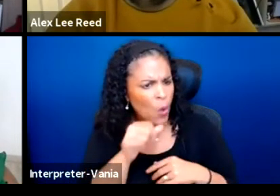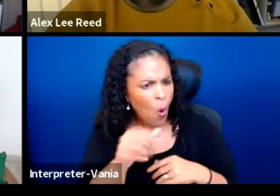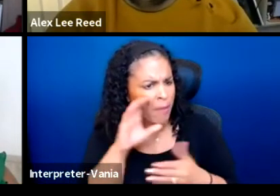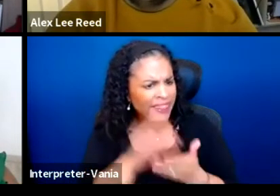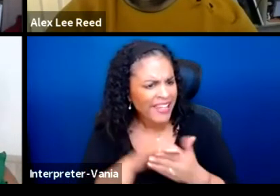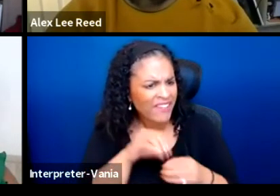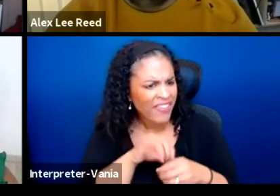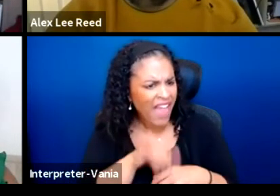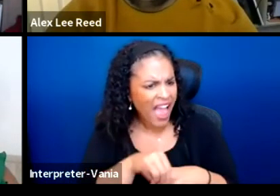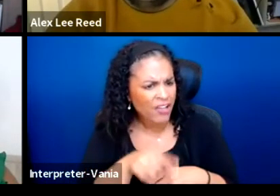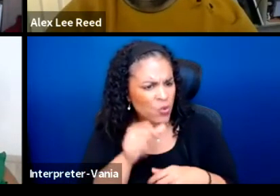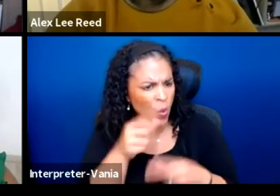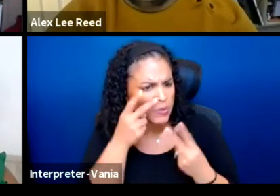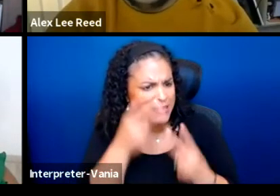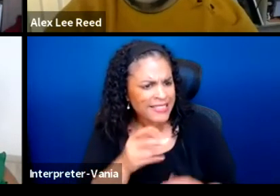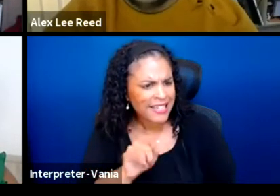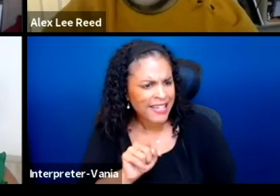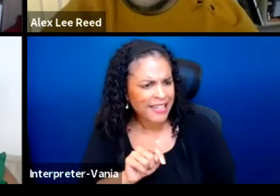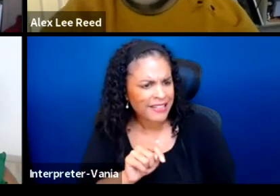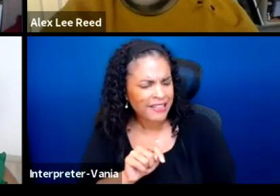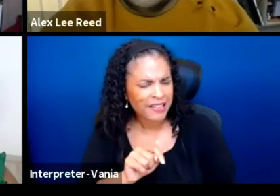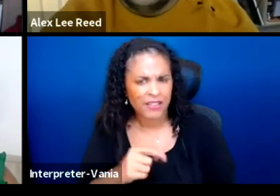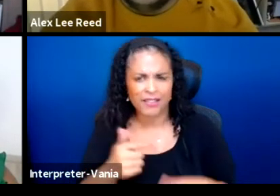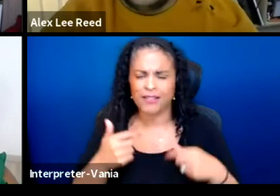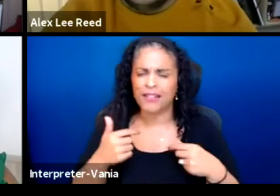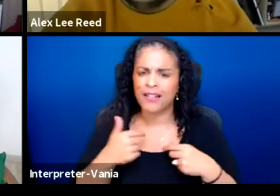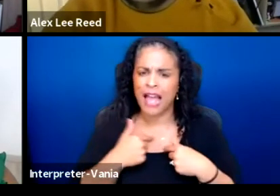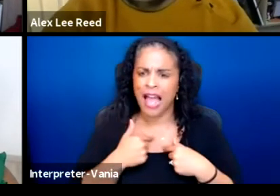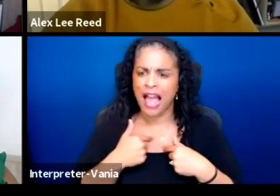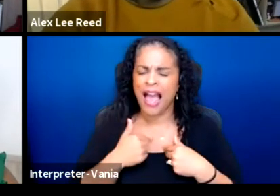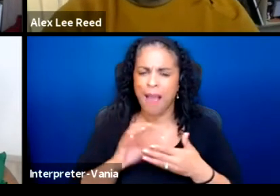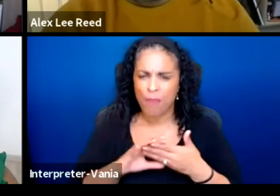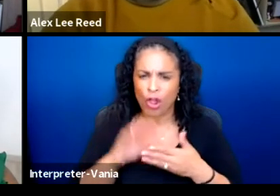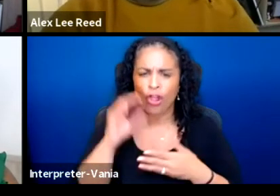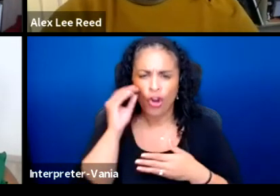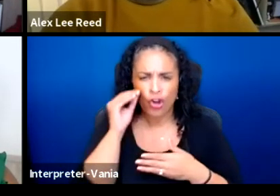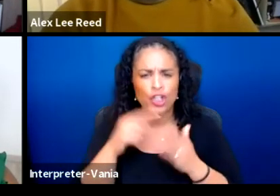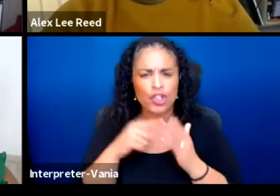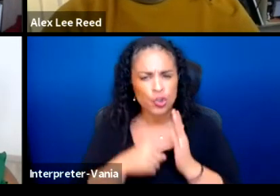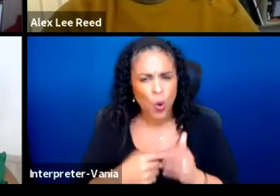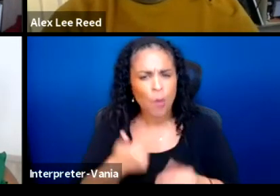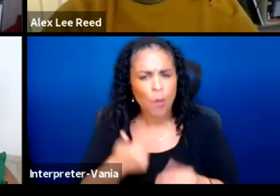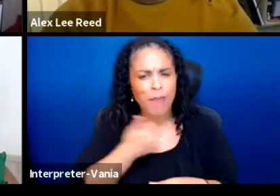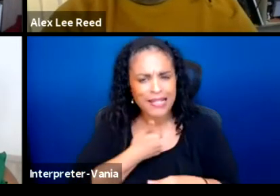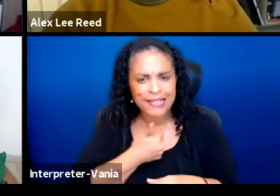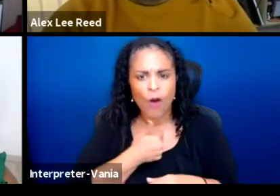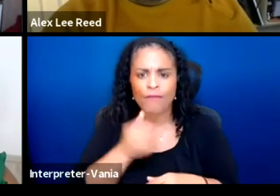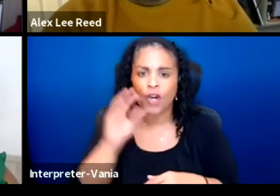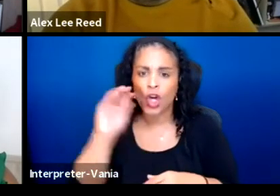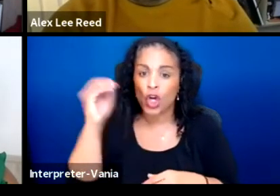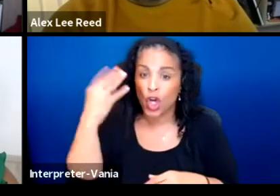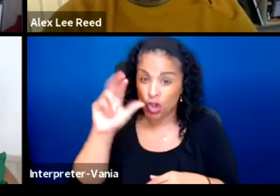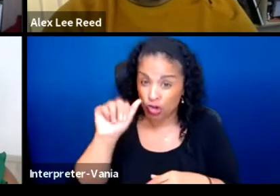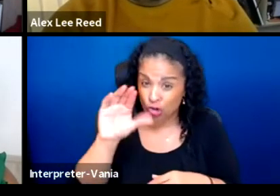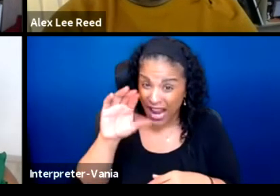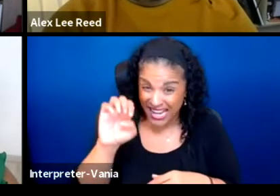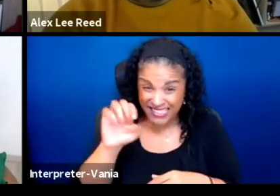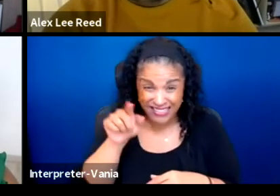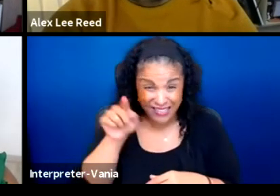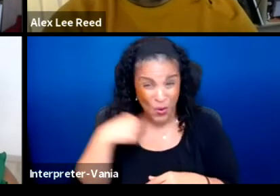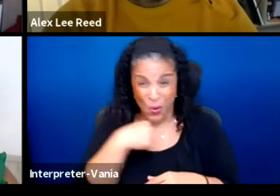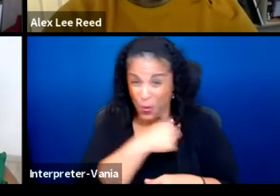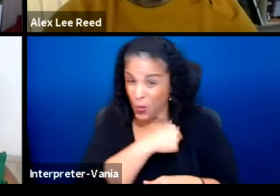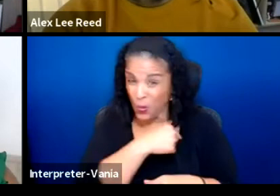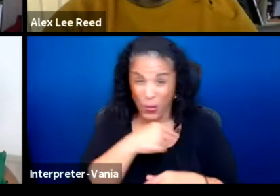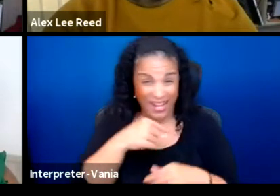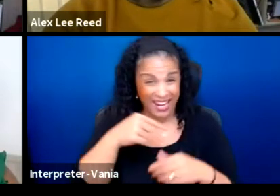and see it." And so I am learning to show myself grace. We walk in this Eurocentric way of